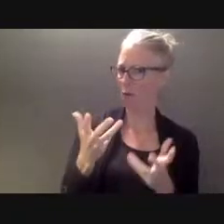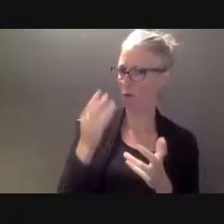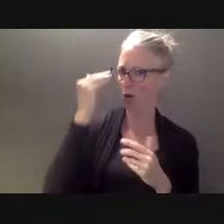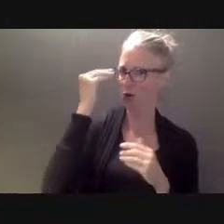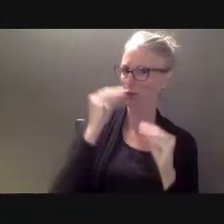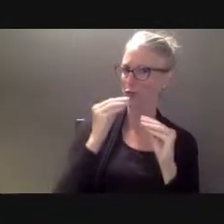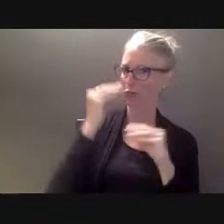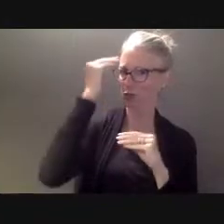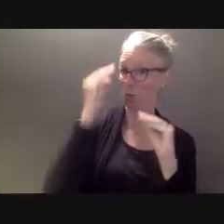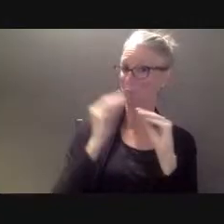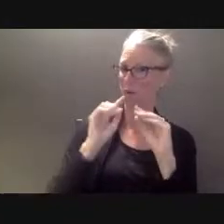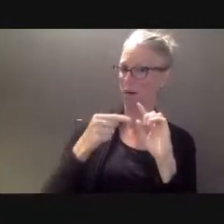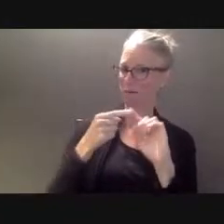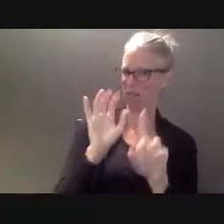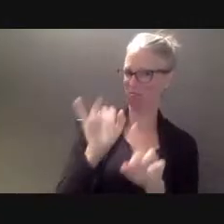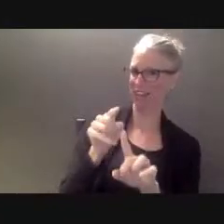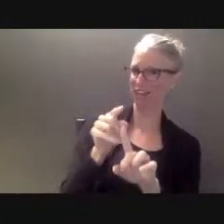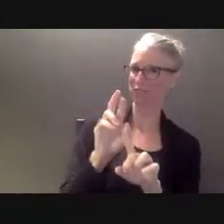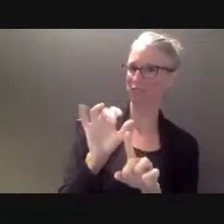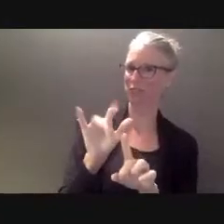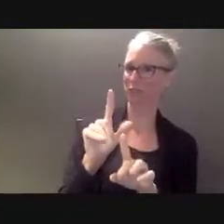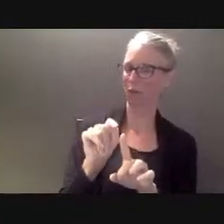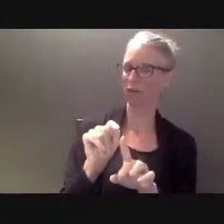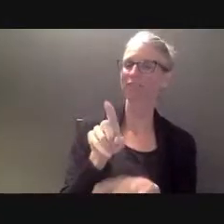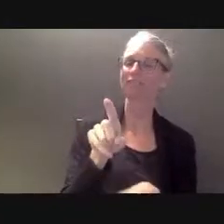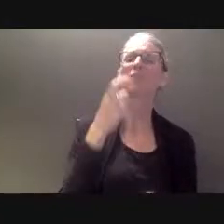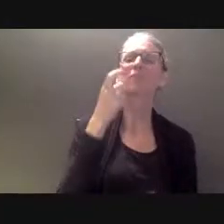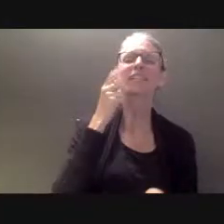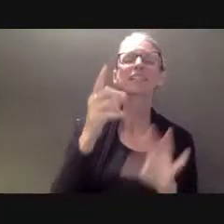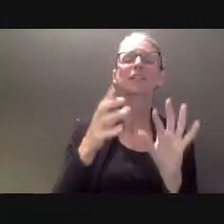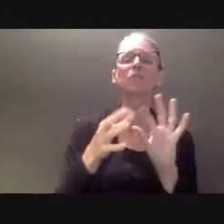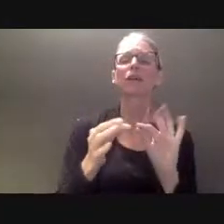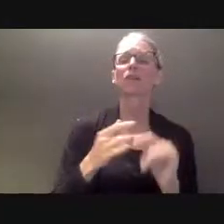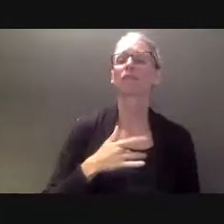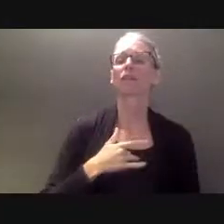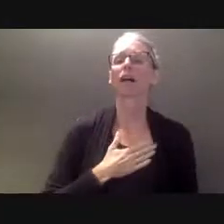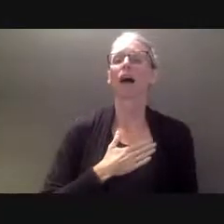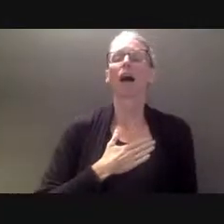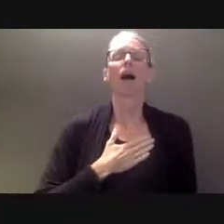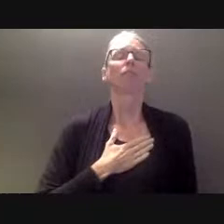about the freeing feeling. How